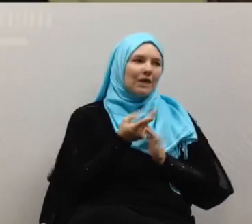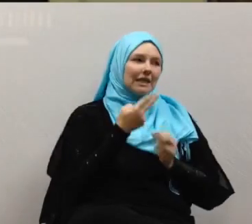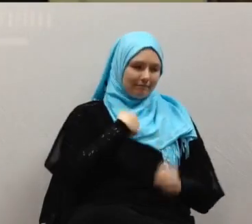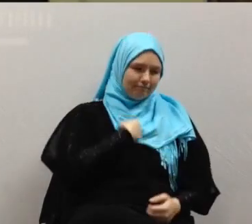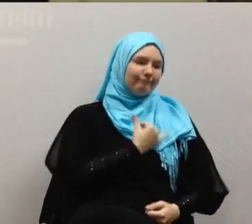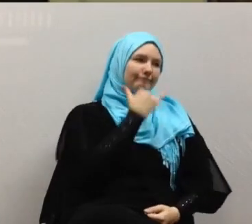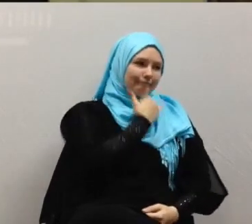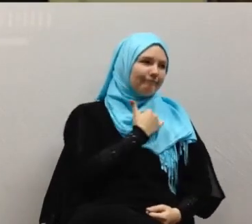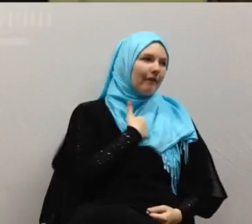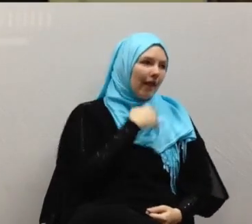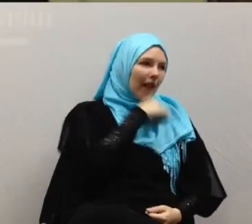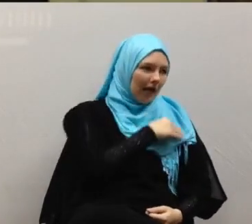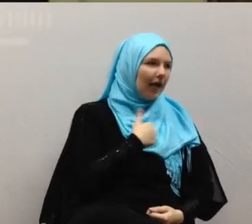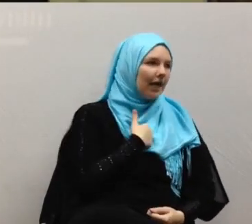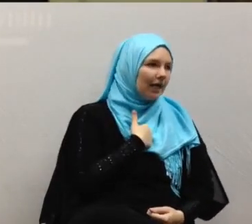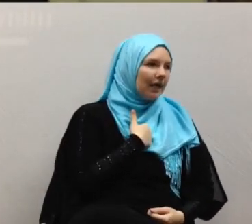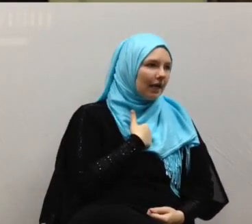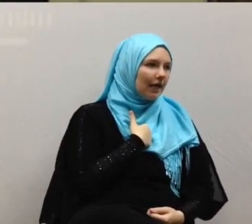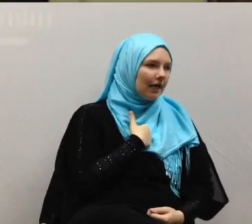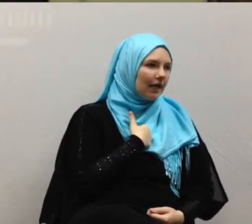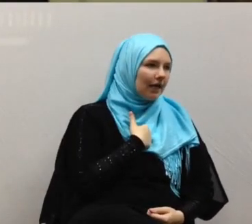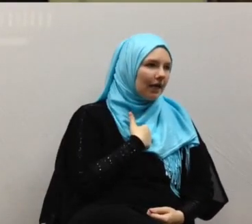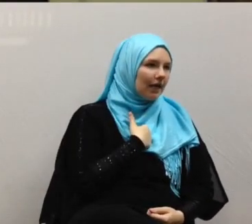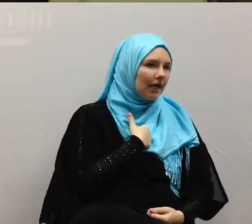that he is lying.